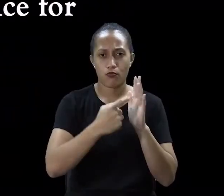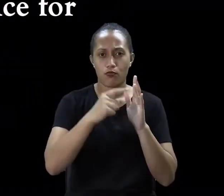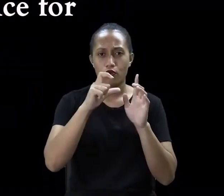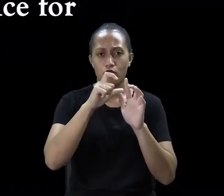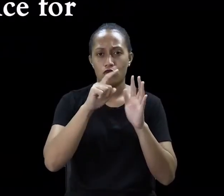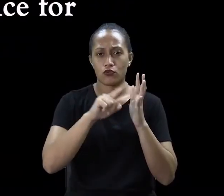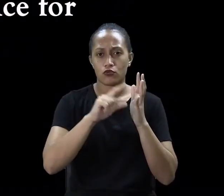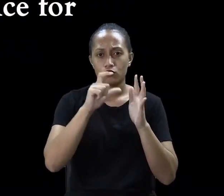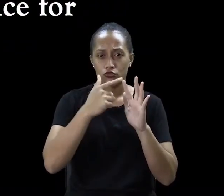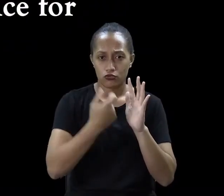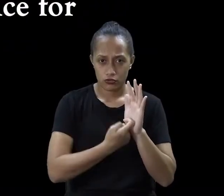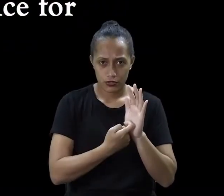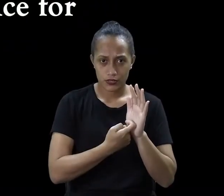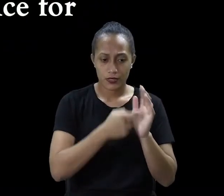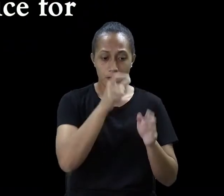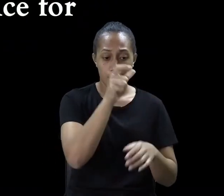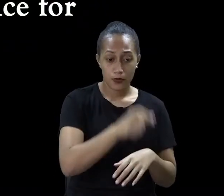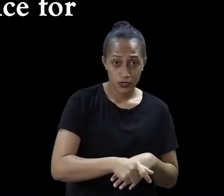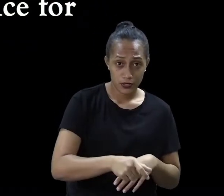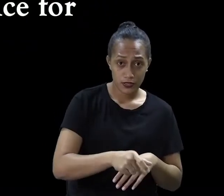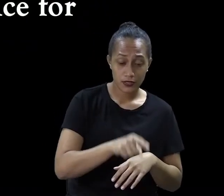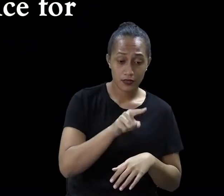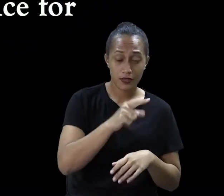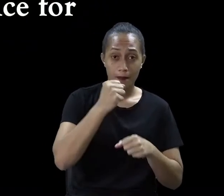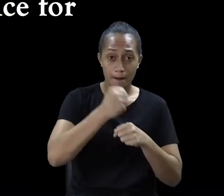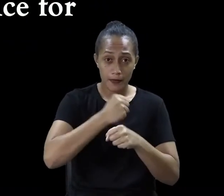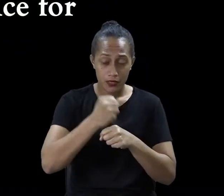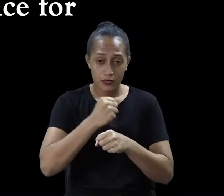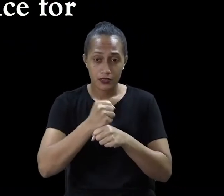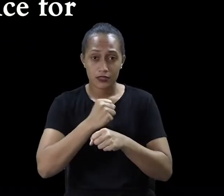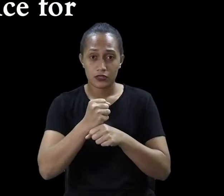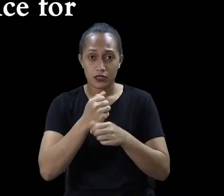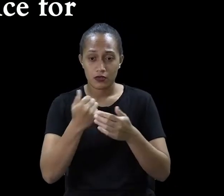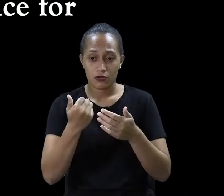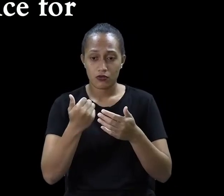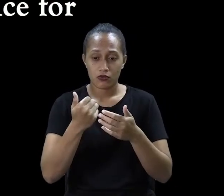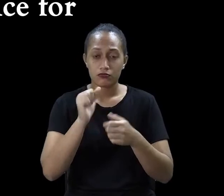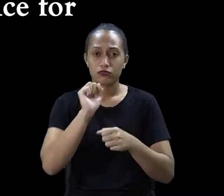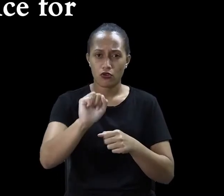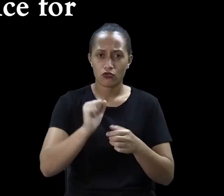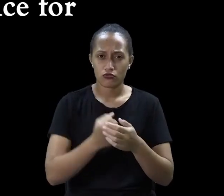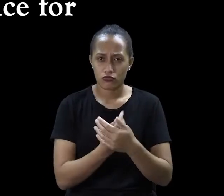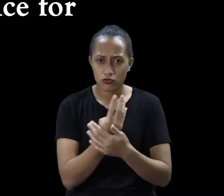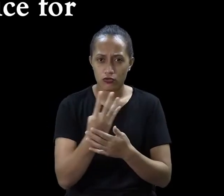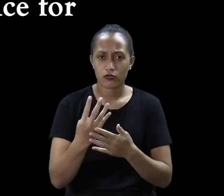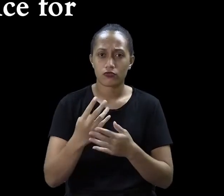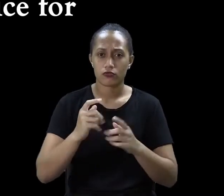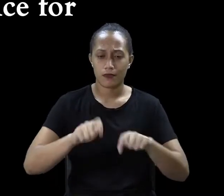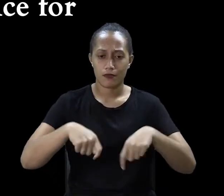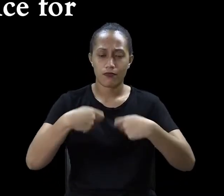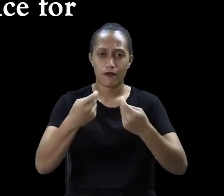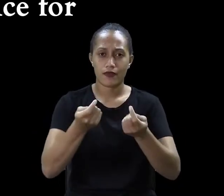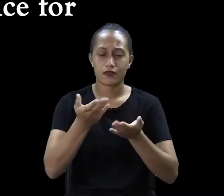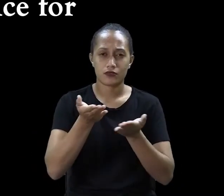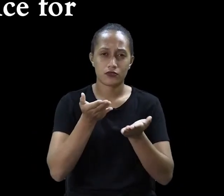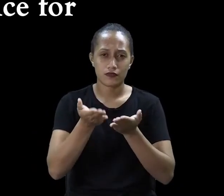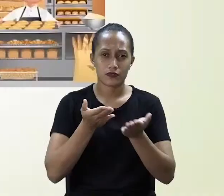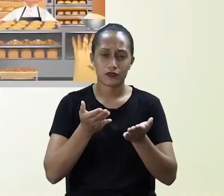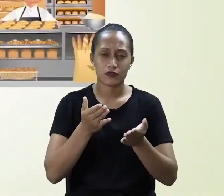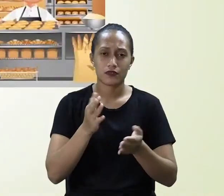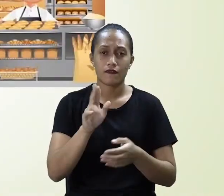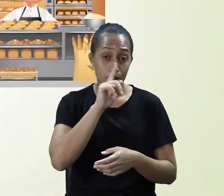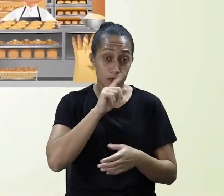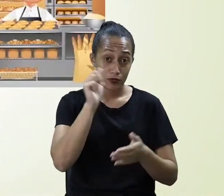Producer is a person that makes or grows goods or provides services for the